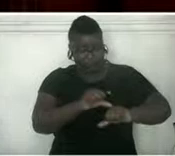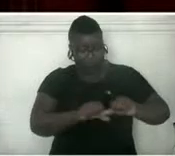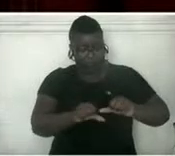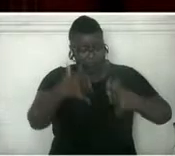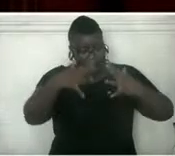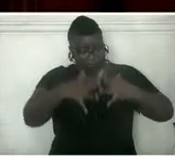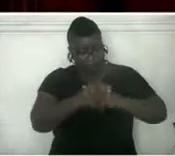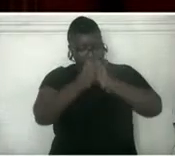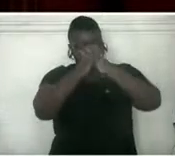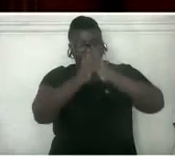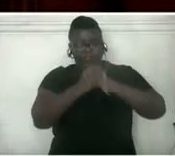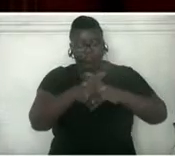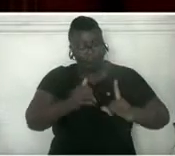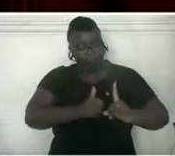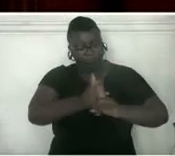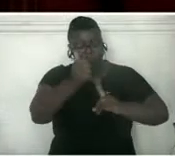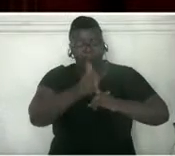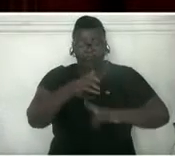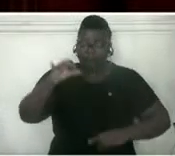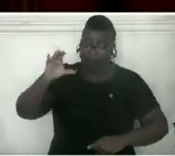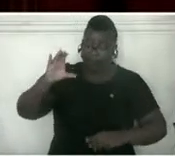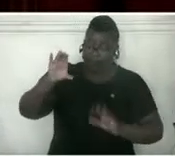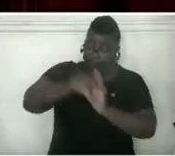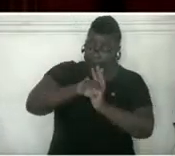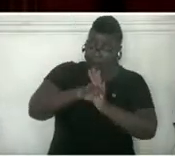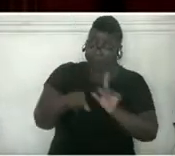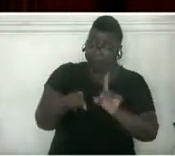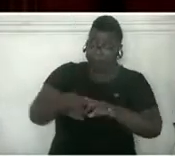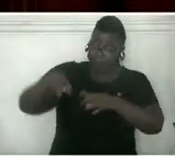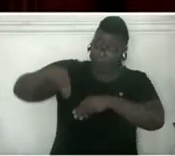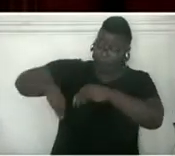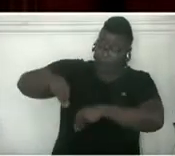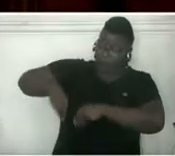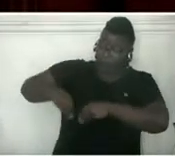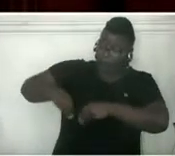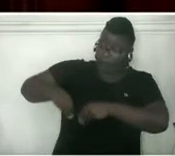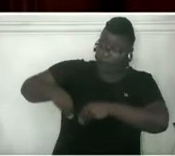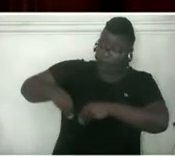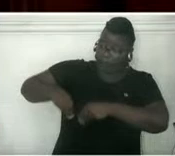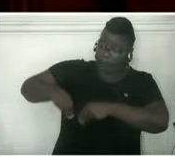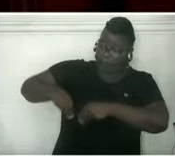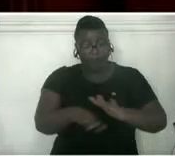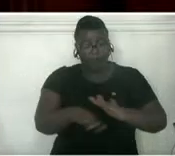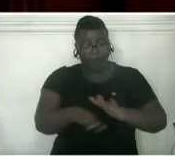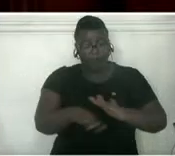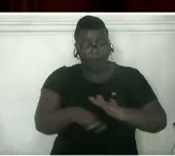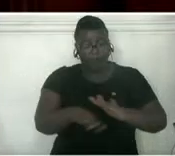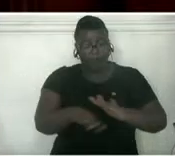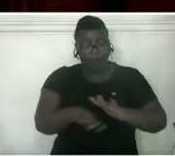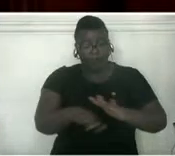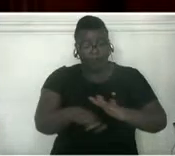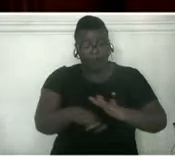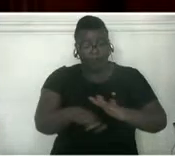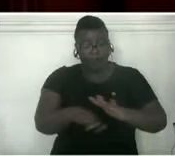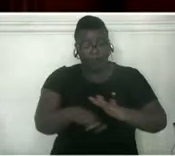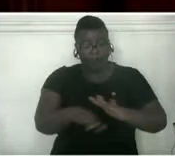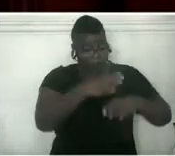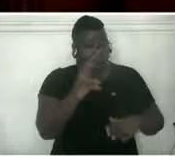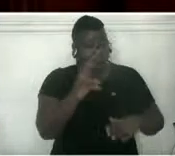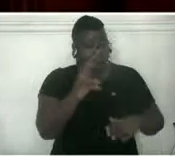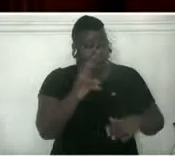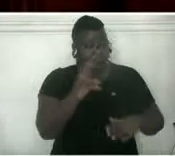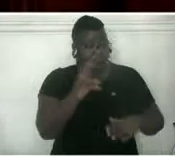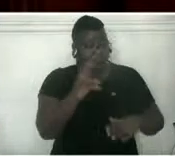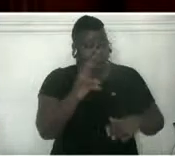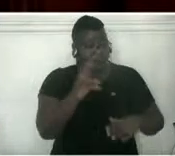cohesion, fight crime and corruption, delivering basic services, in particular water, building a